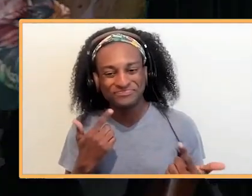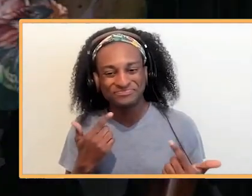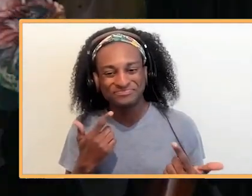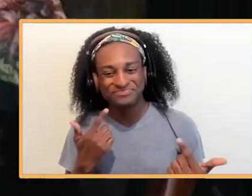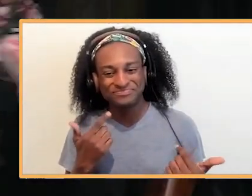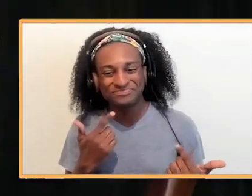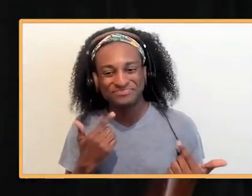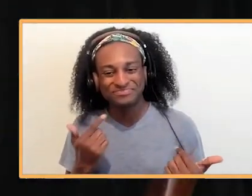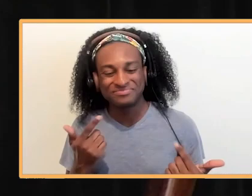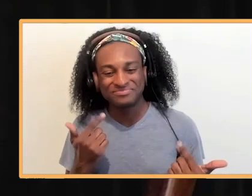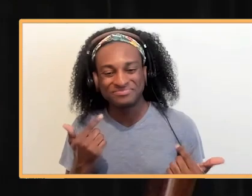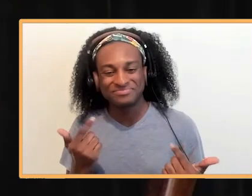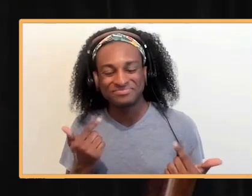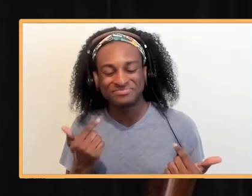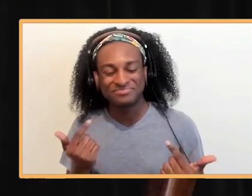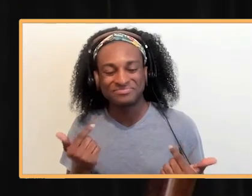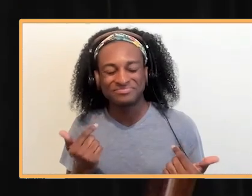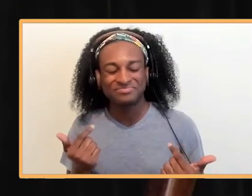was the one.